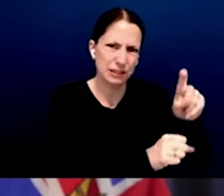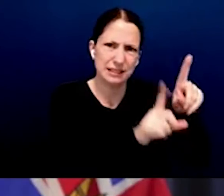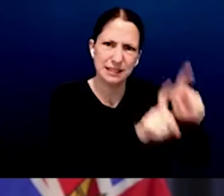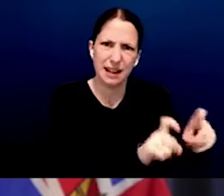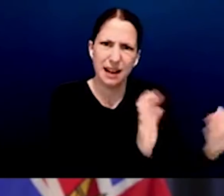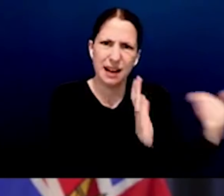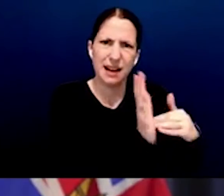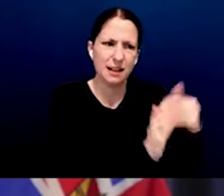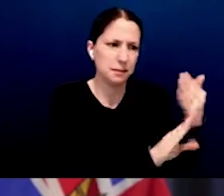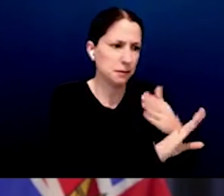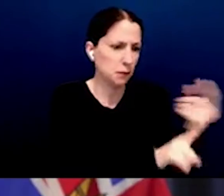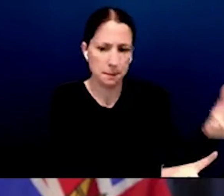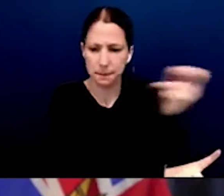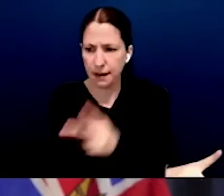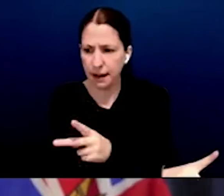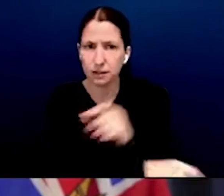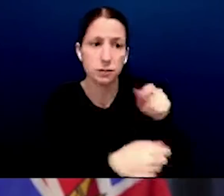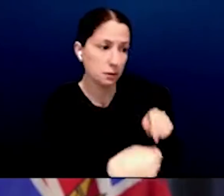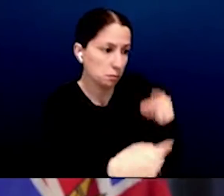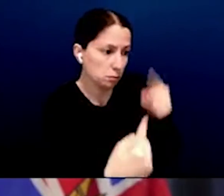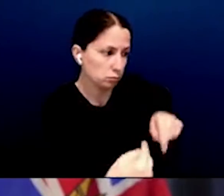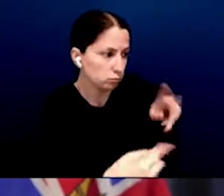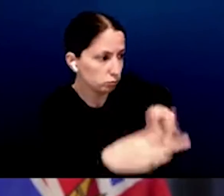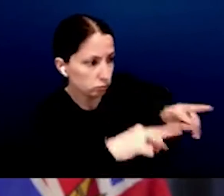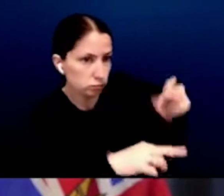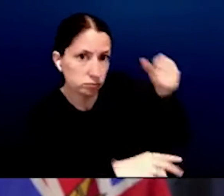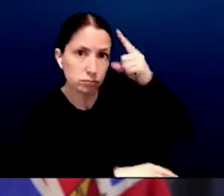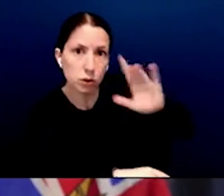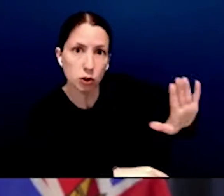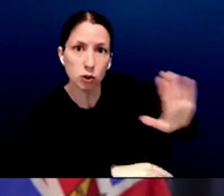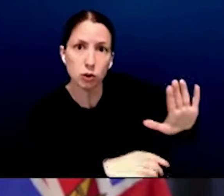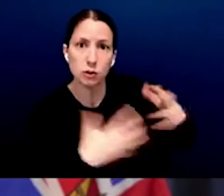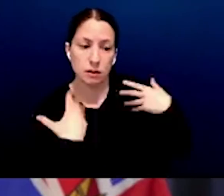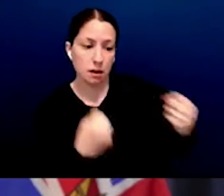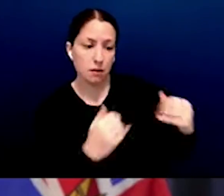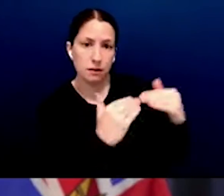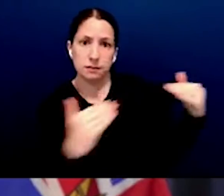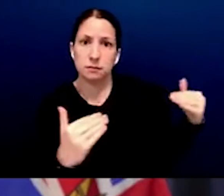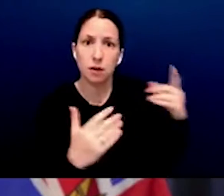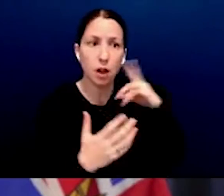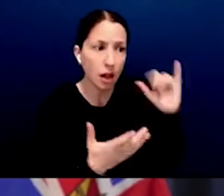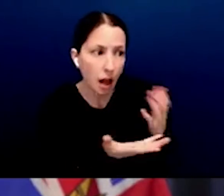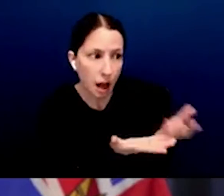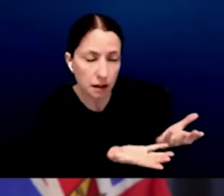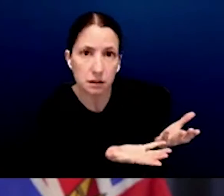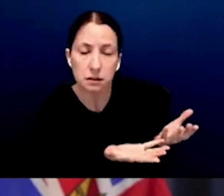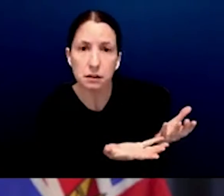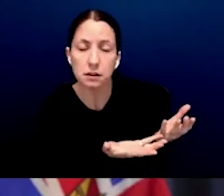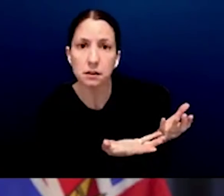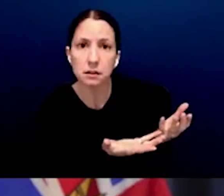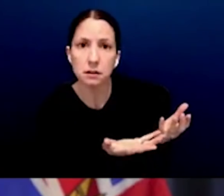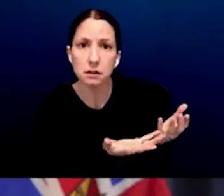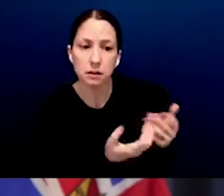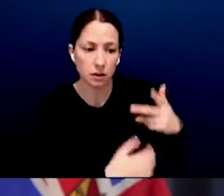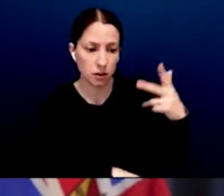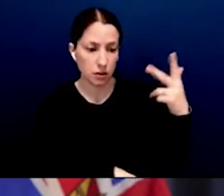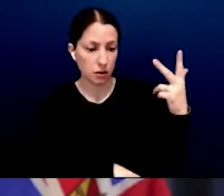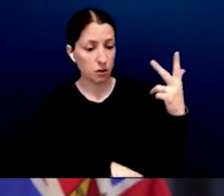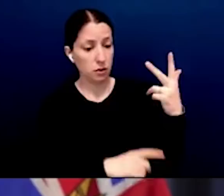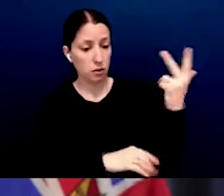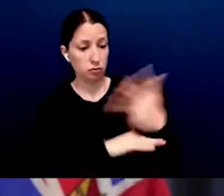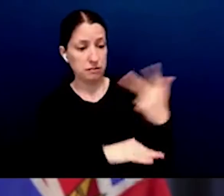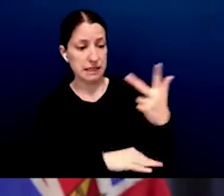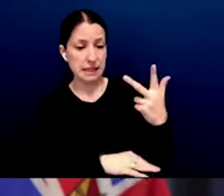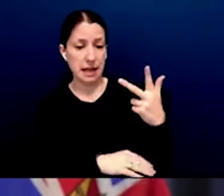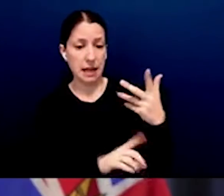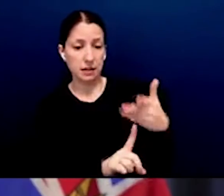the border officials can have a good understanding of what your health situation is. The notion that a 3-day-old test received in Vancouver